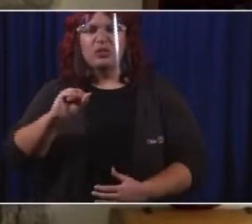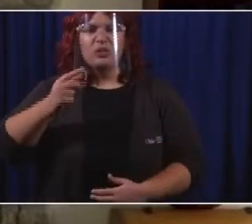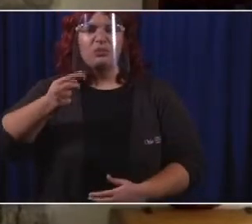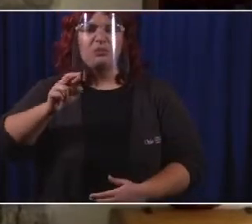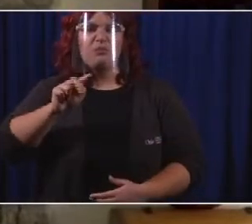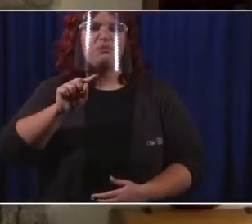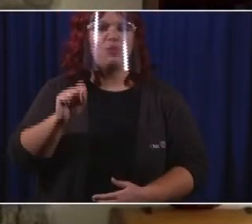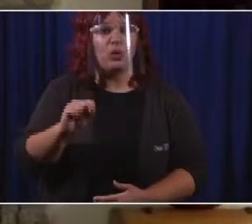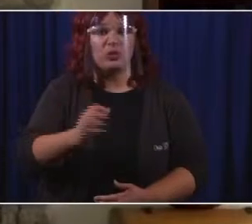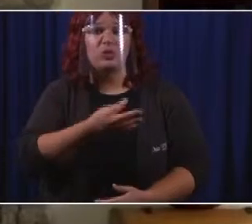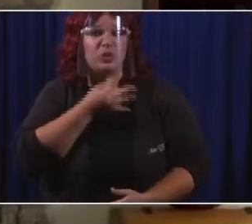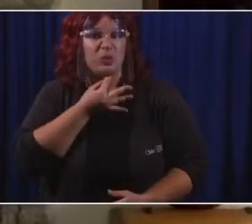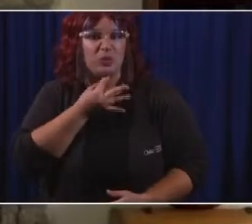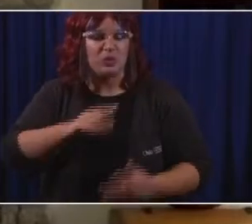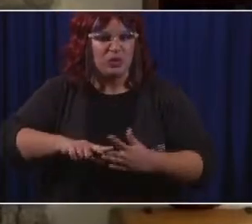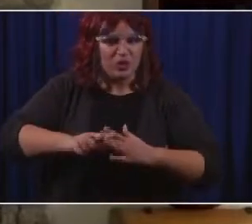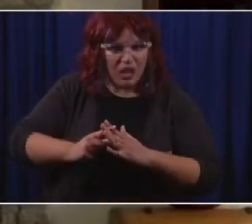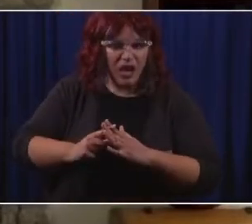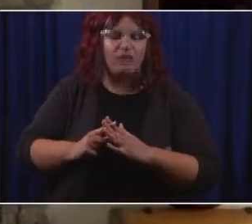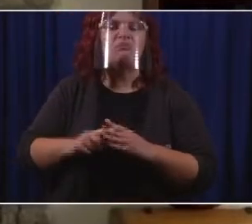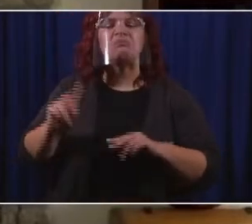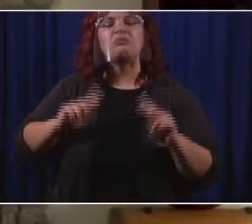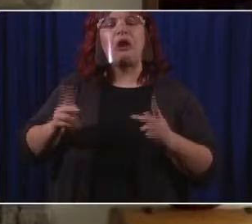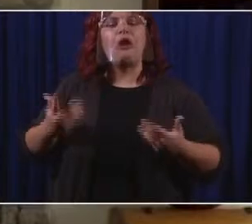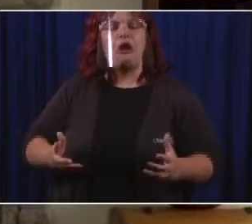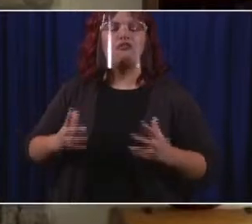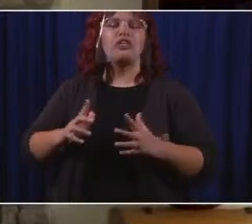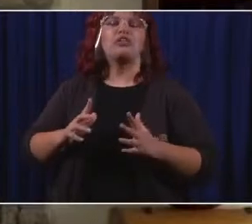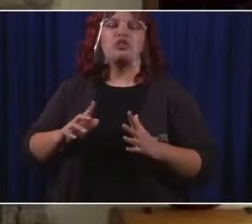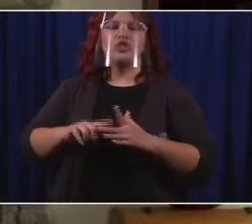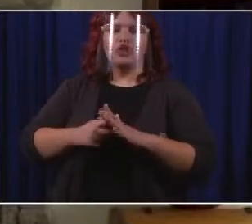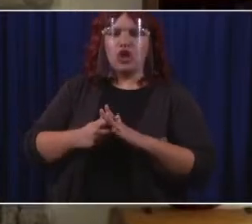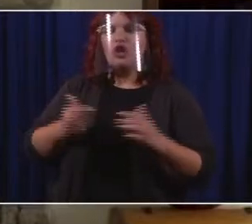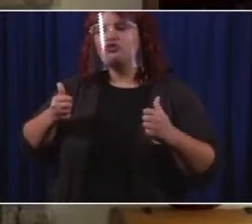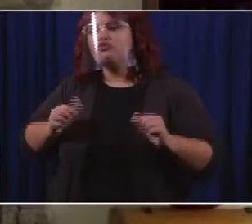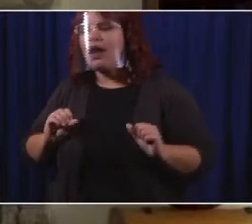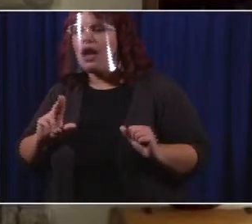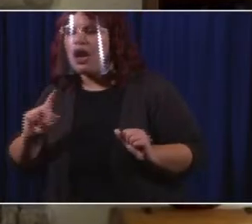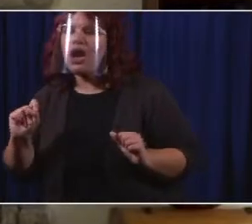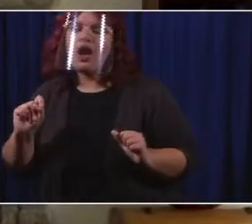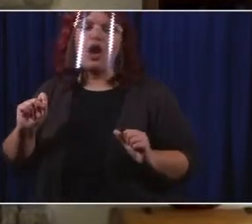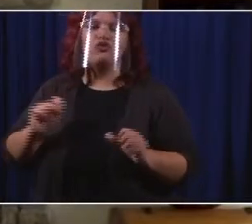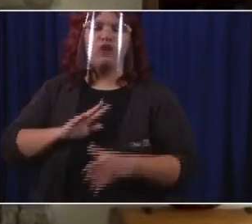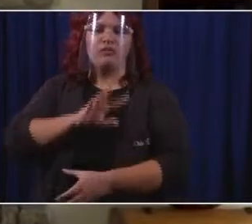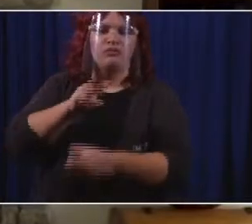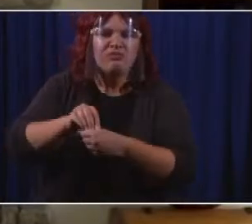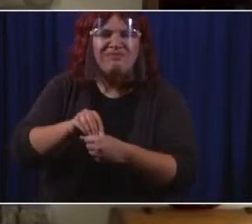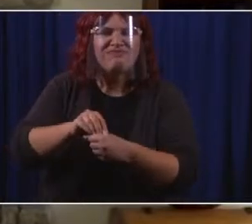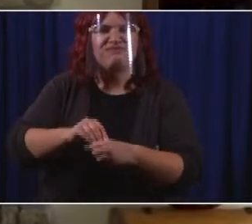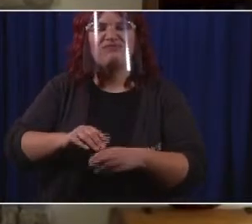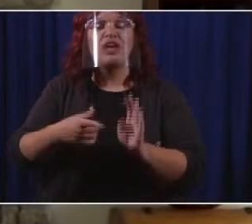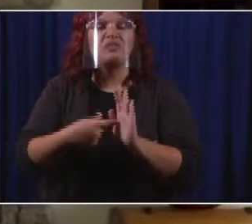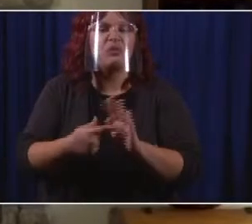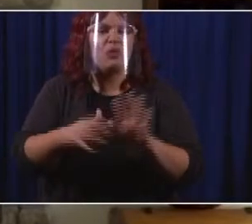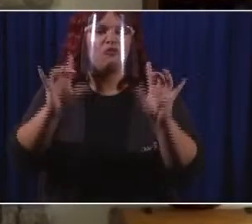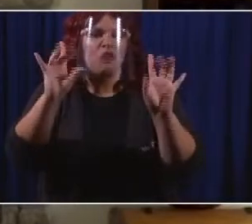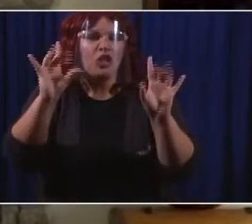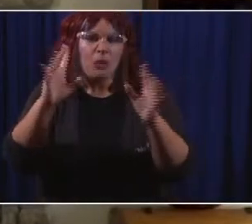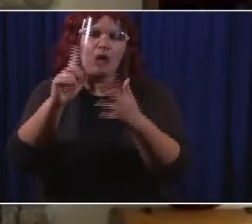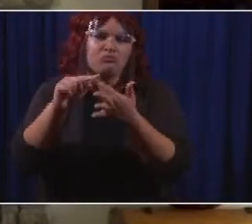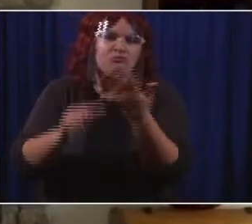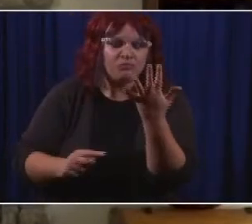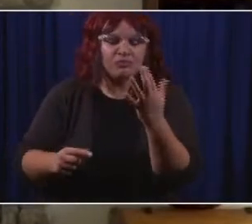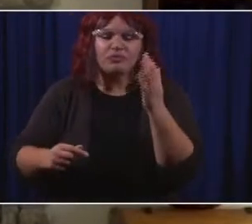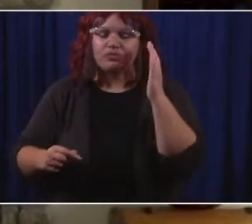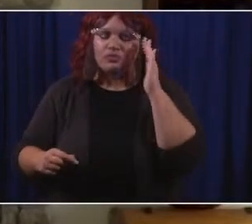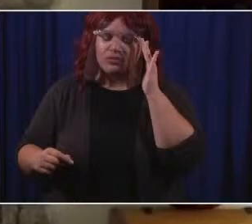their teams. And I know there's limits, as far as there was limits for volleyball, how many people can be in a gym or whatever.